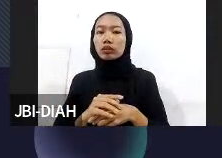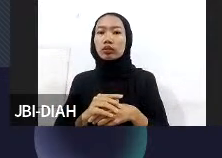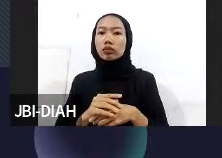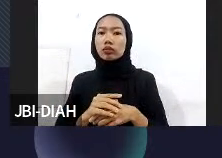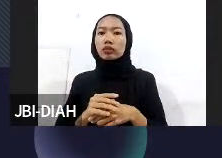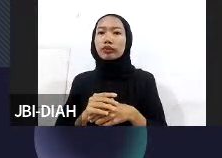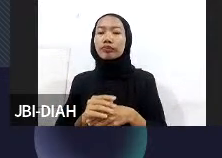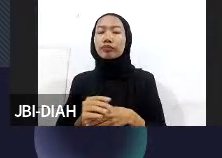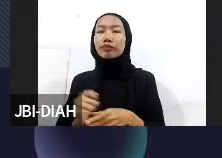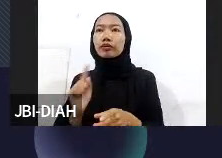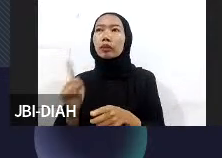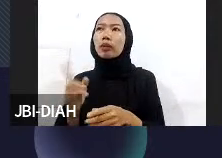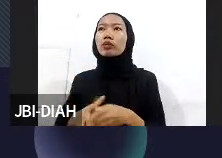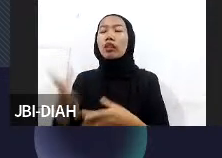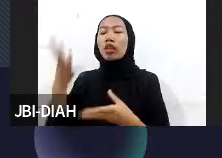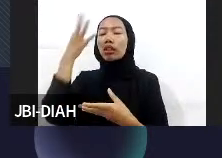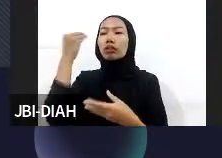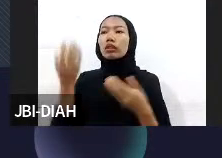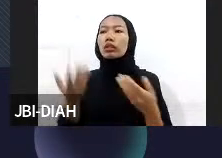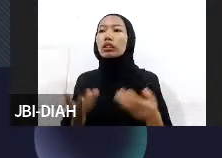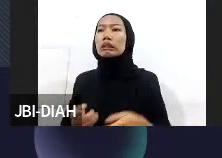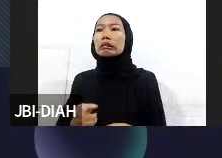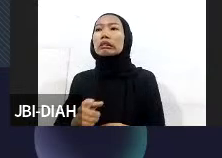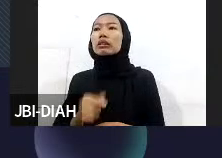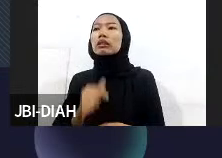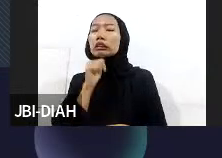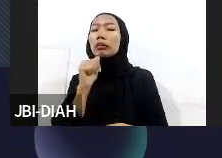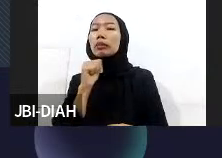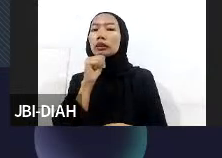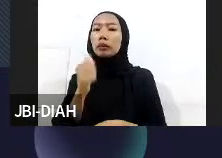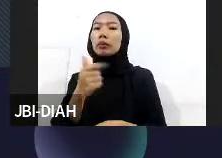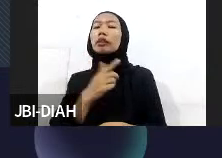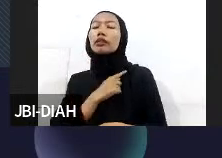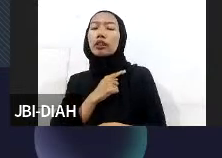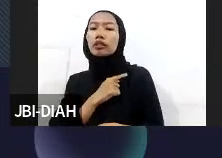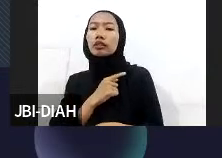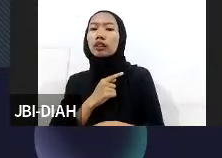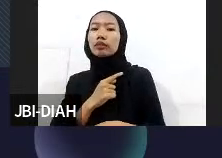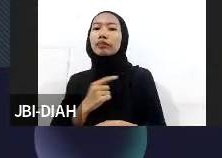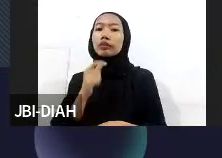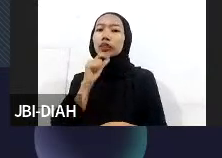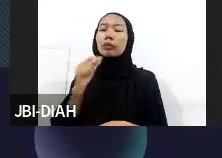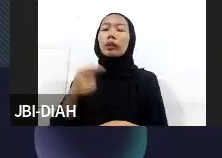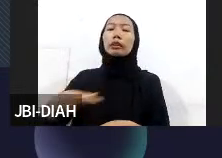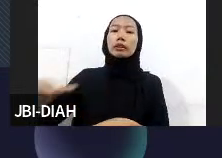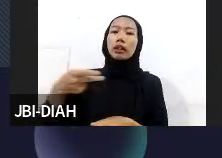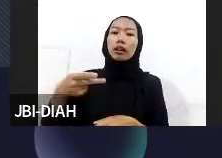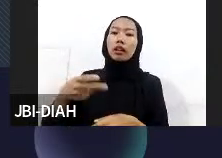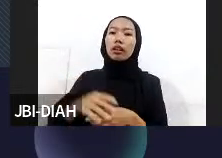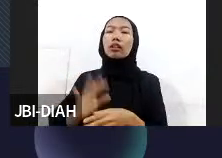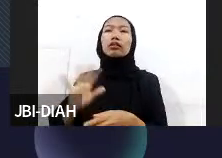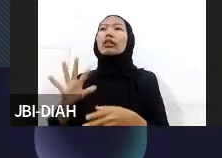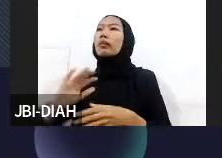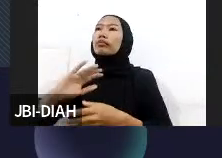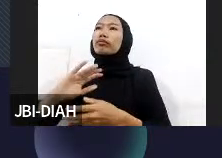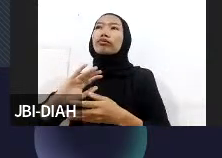It doesn't change our makeup as people and our needs.